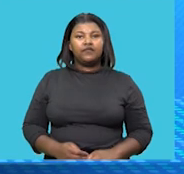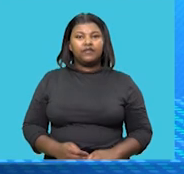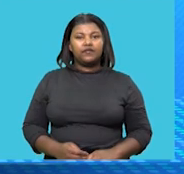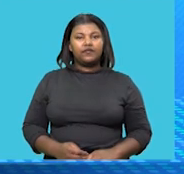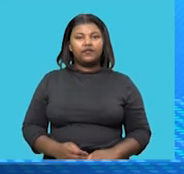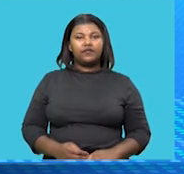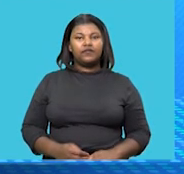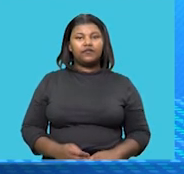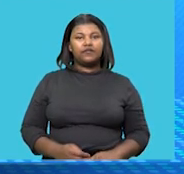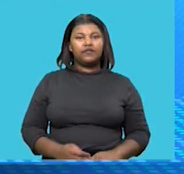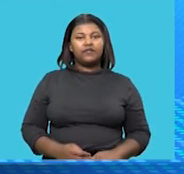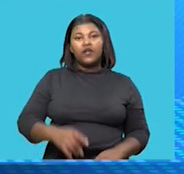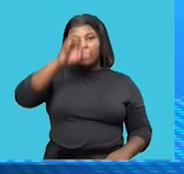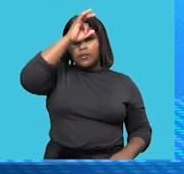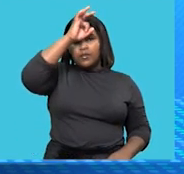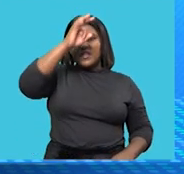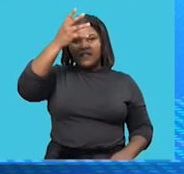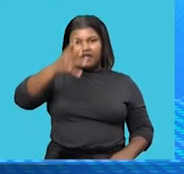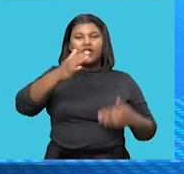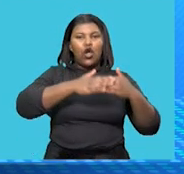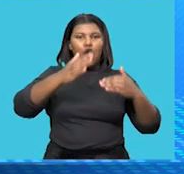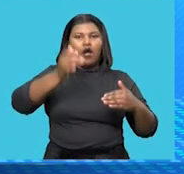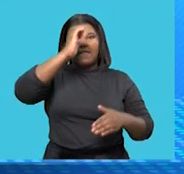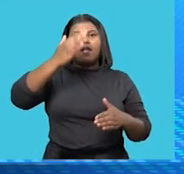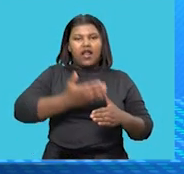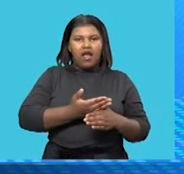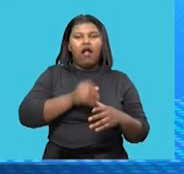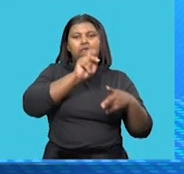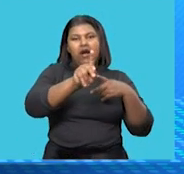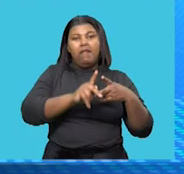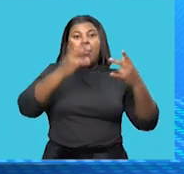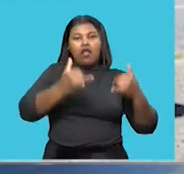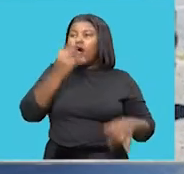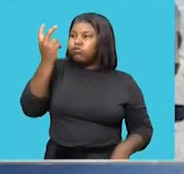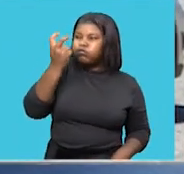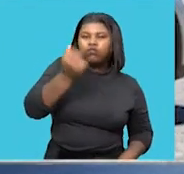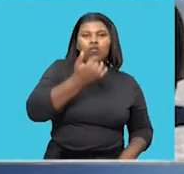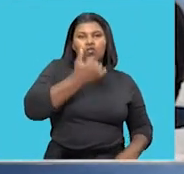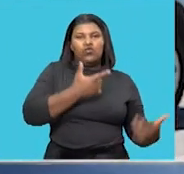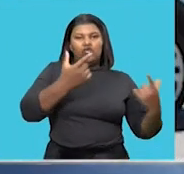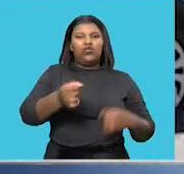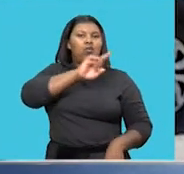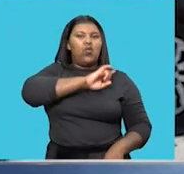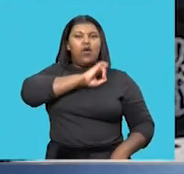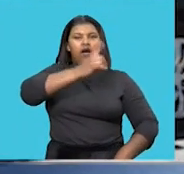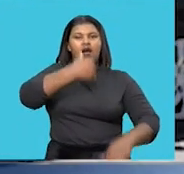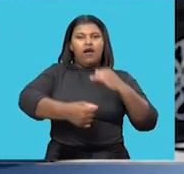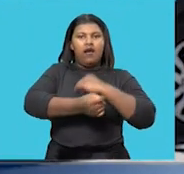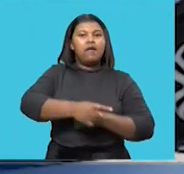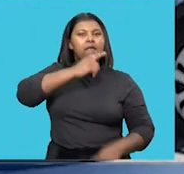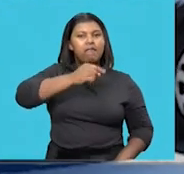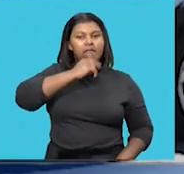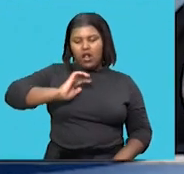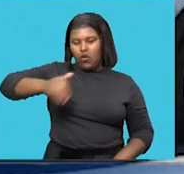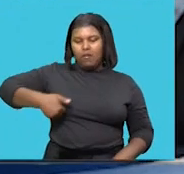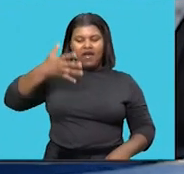Police have opened a case of murder and are searching for the suspects after a male and a female were shot